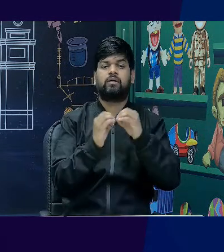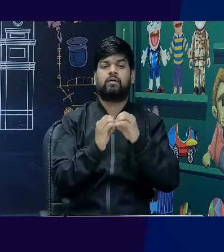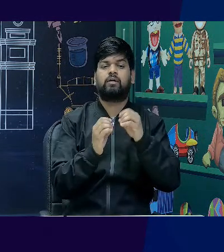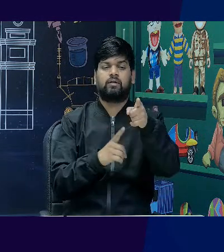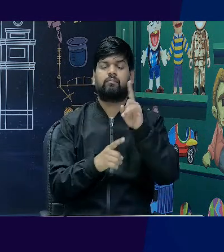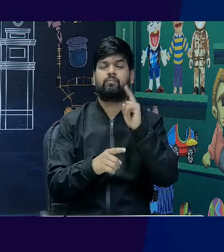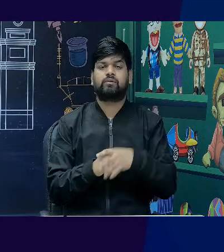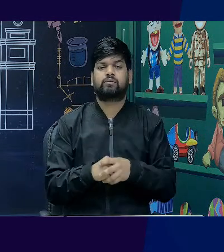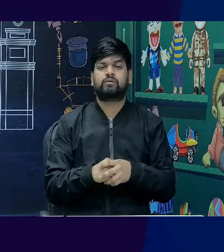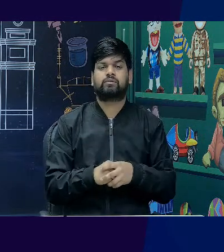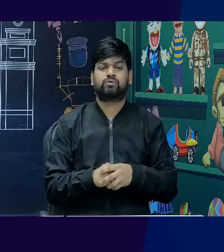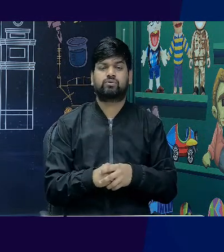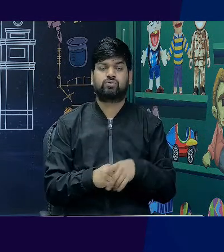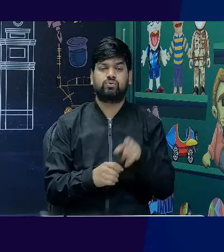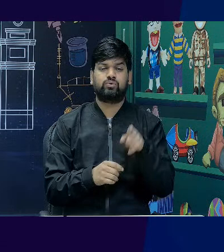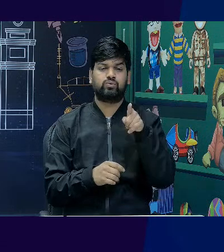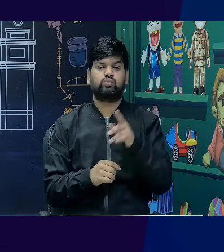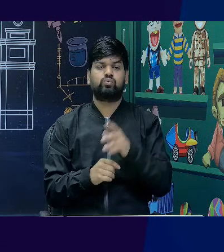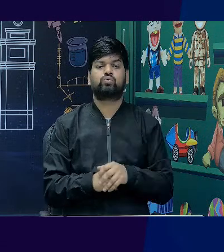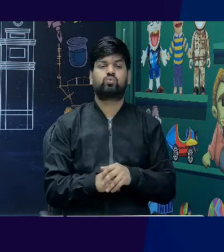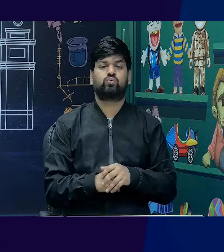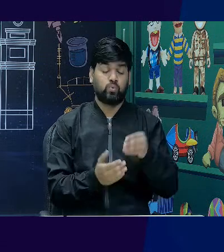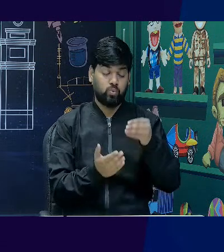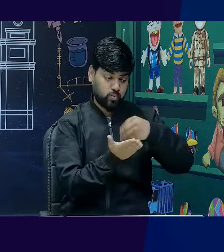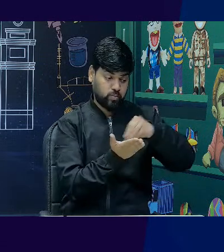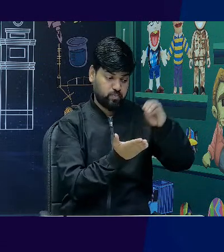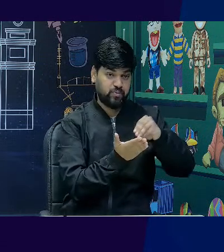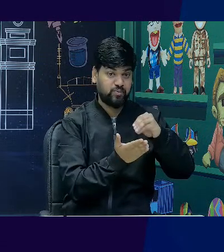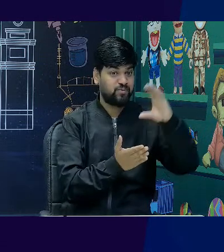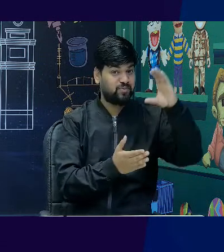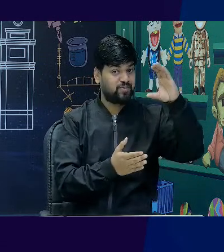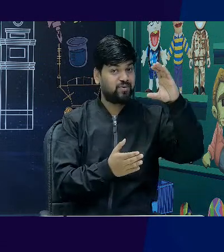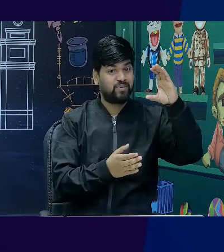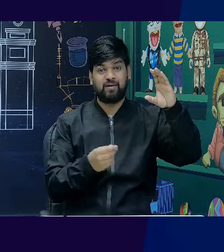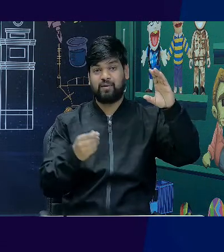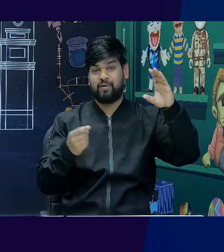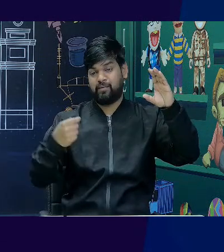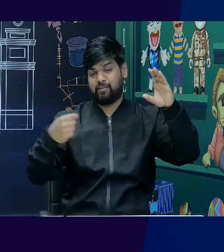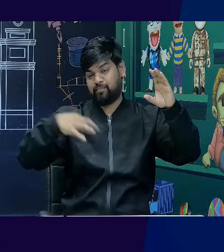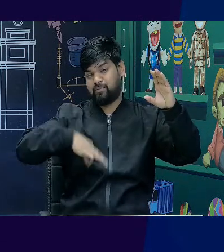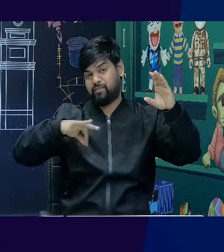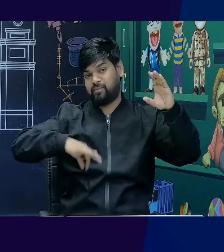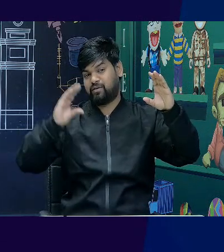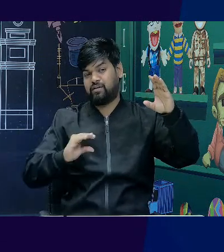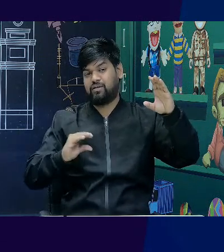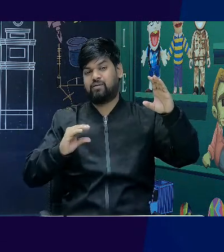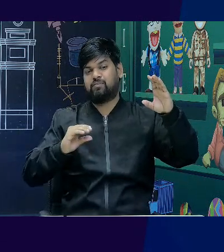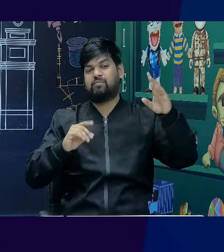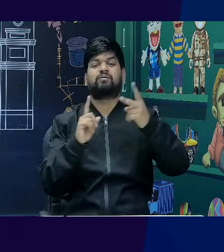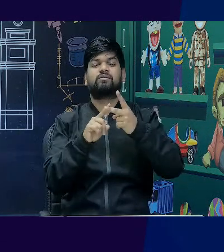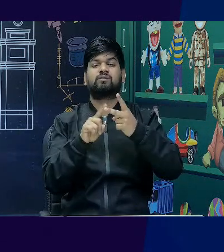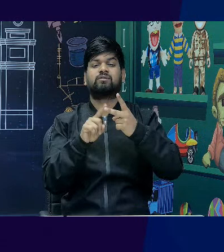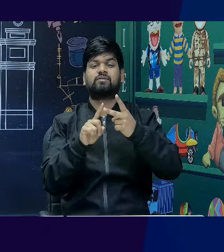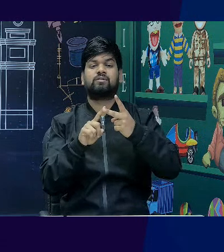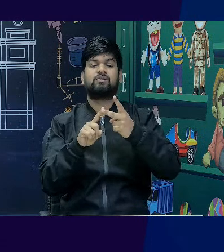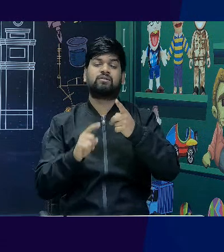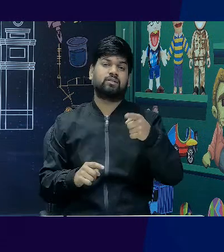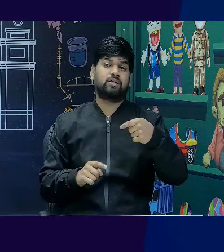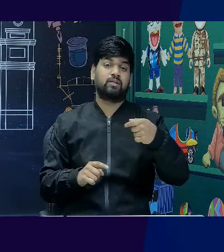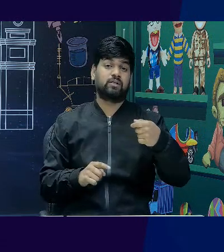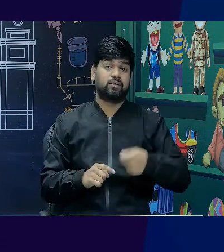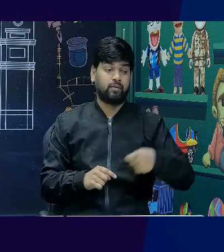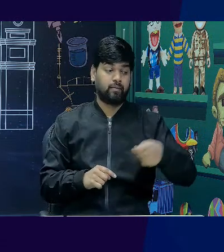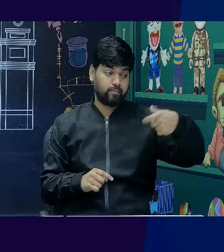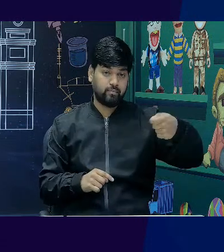than what you're earning. Balance will be when both are equal, and a surplus will be when your earnings are less than